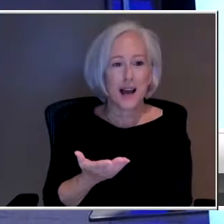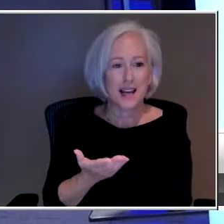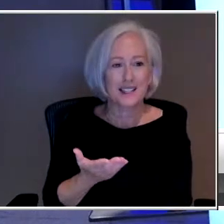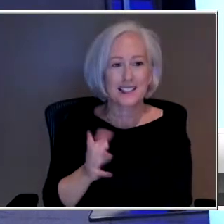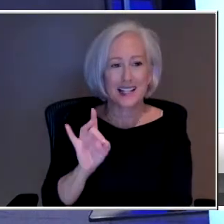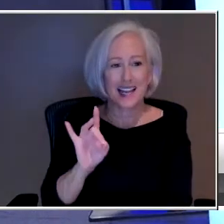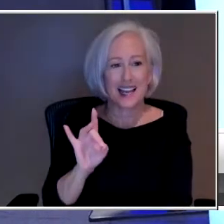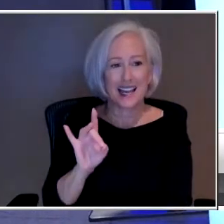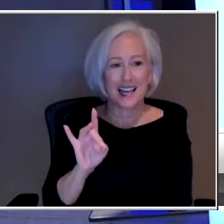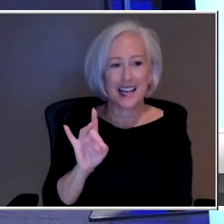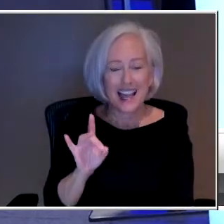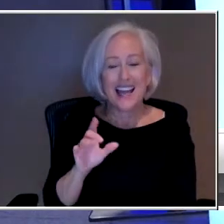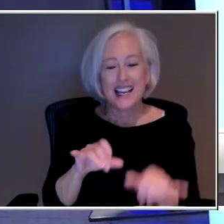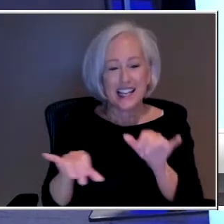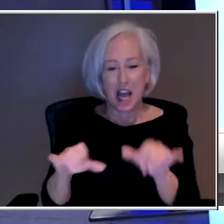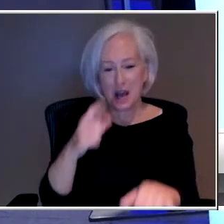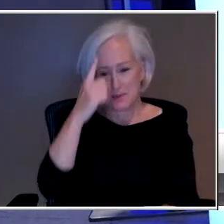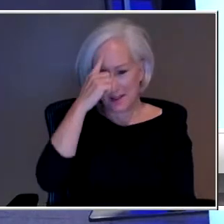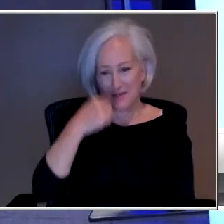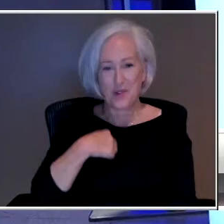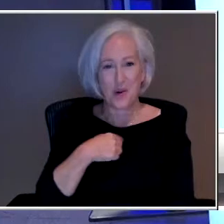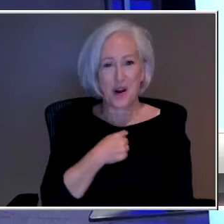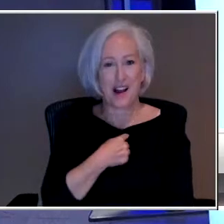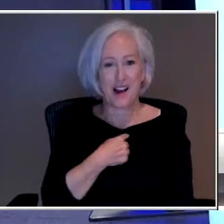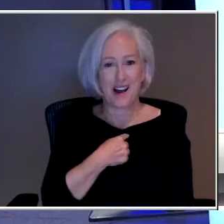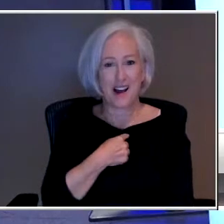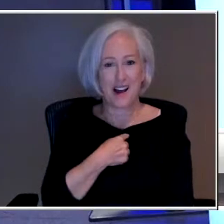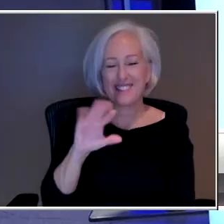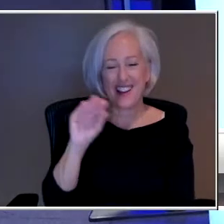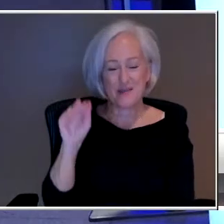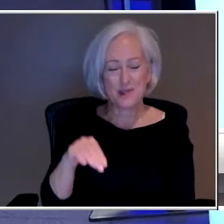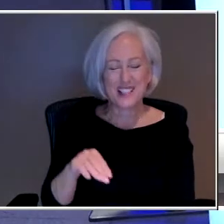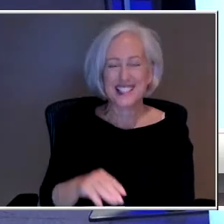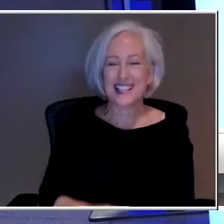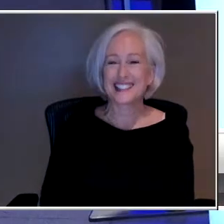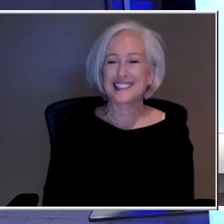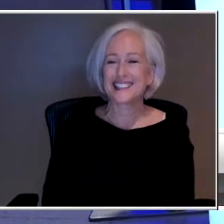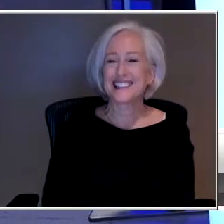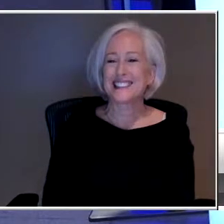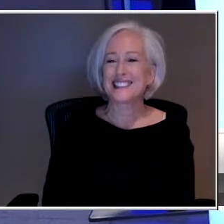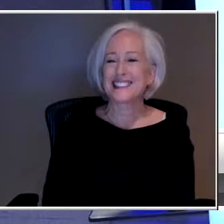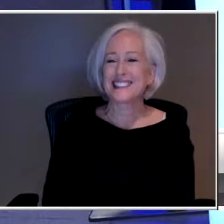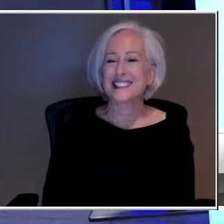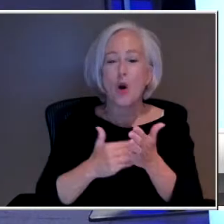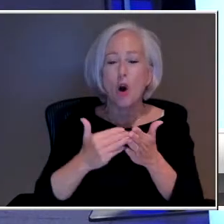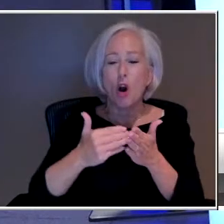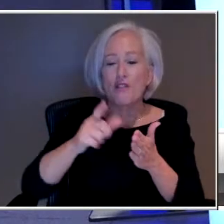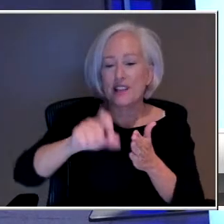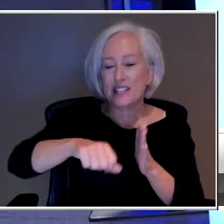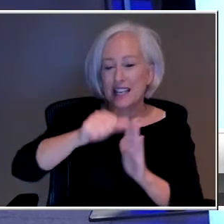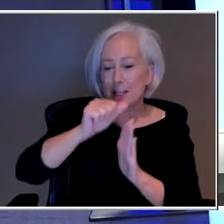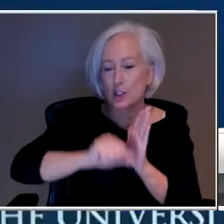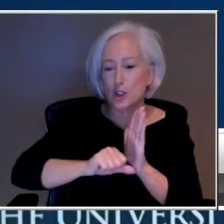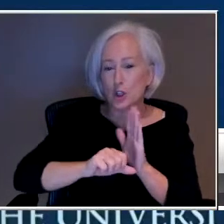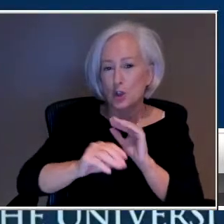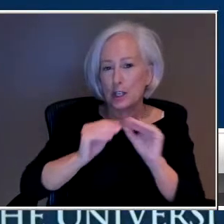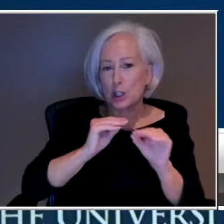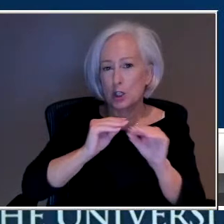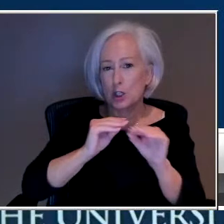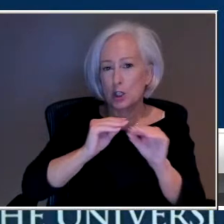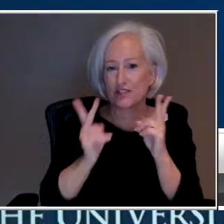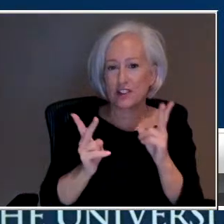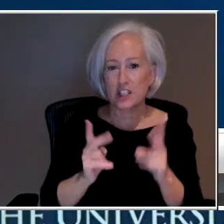Common to you, of course. population-wise, That's why you're here. How often do pediatric patients need surgery to correct their vision? So